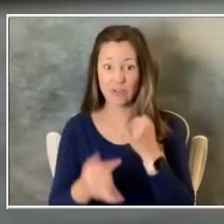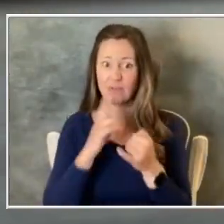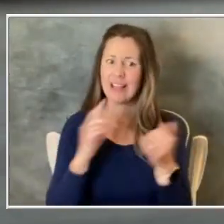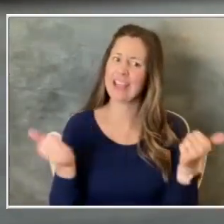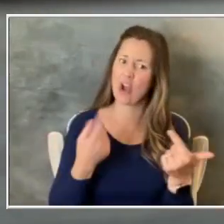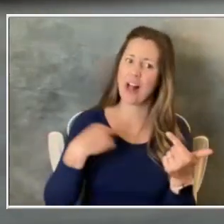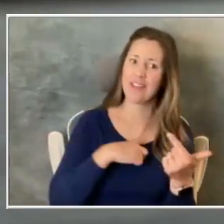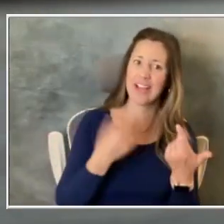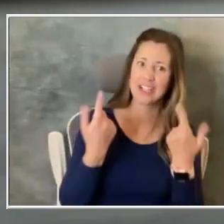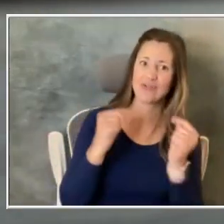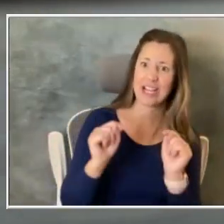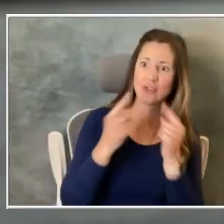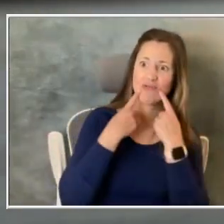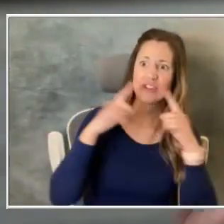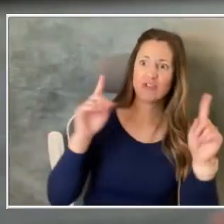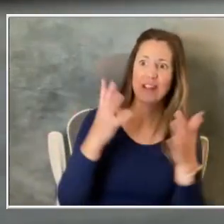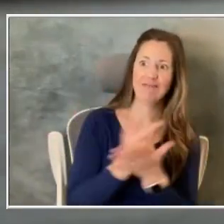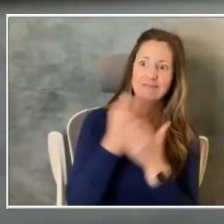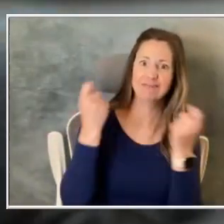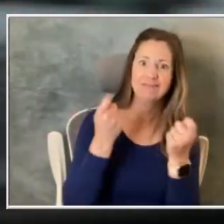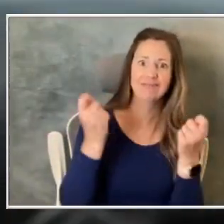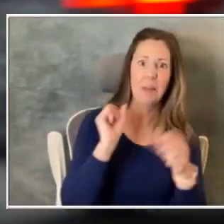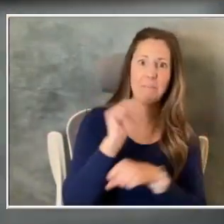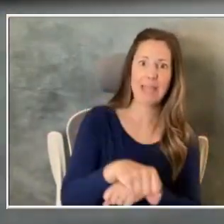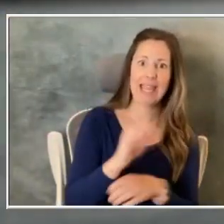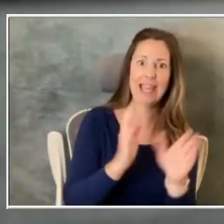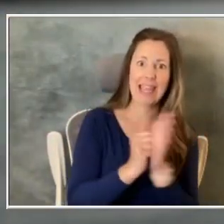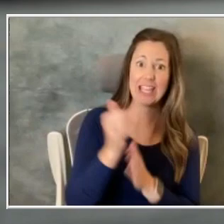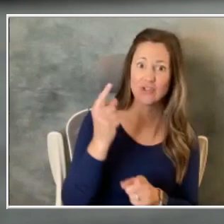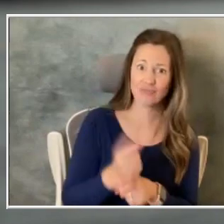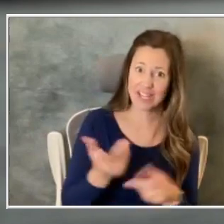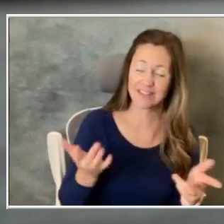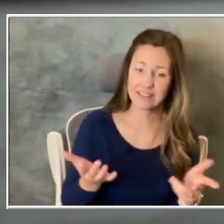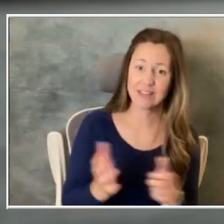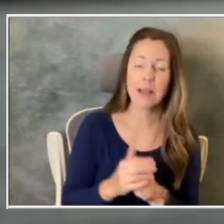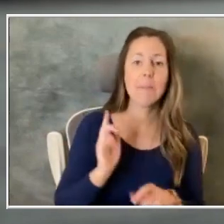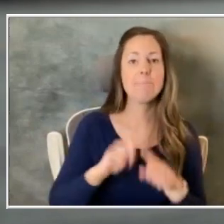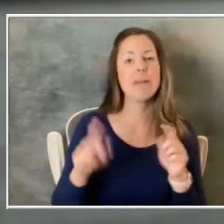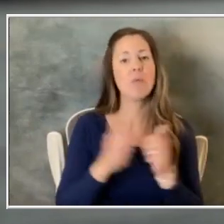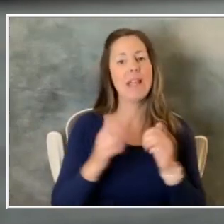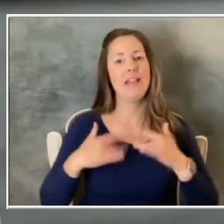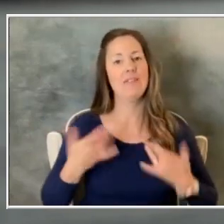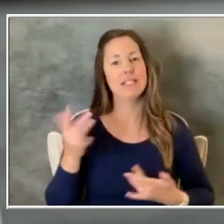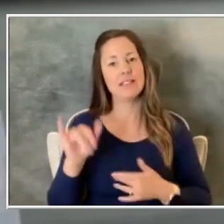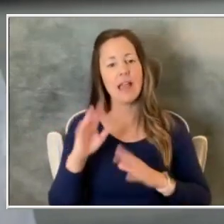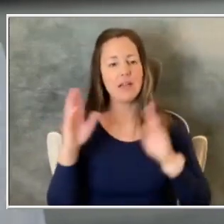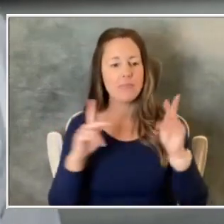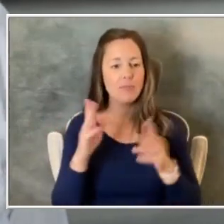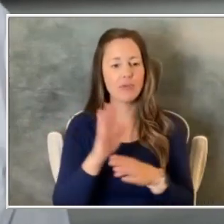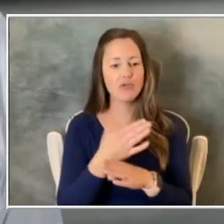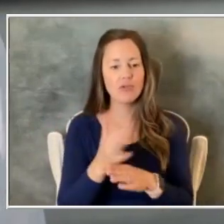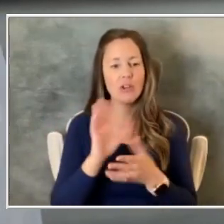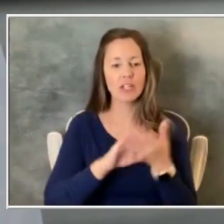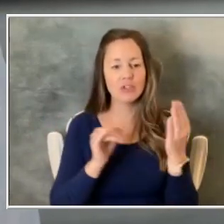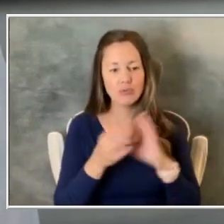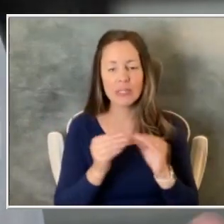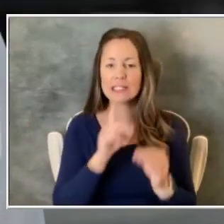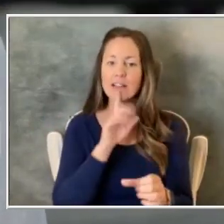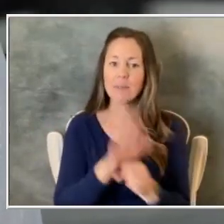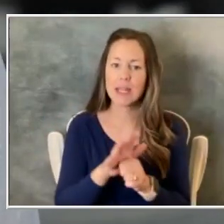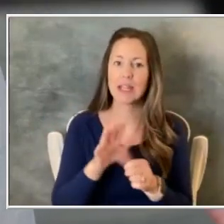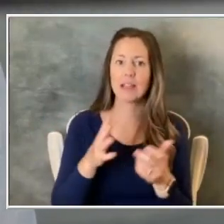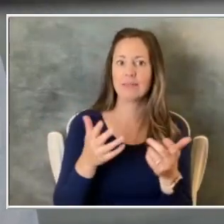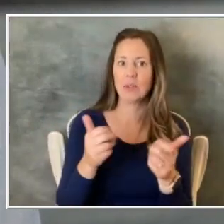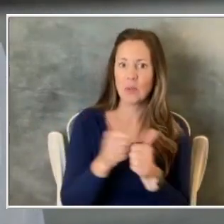trying to achieve victory over cancer. It's a long game, but with events like this, with people sharing their stories, committing like they have through